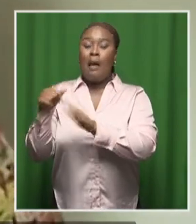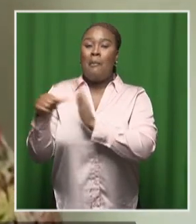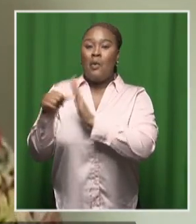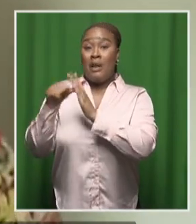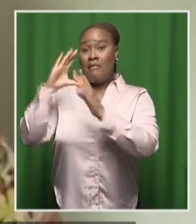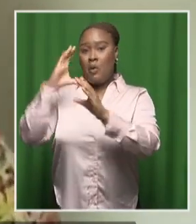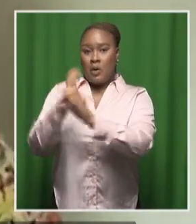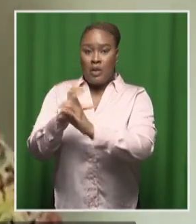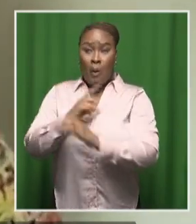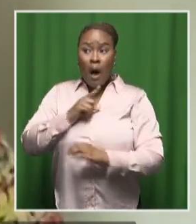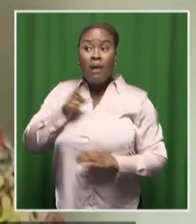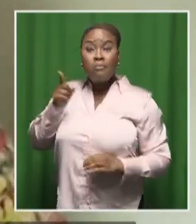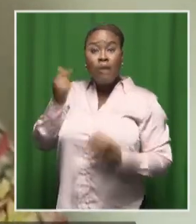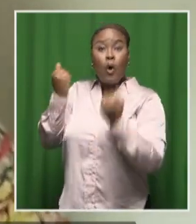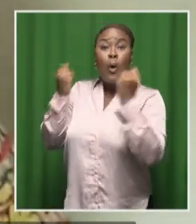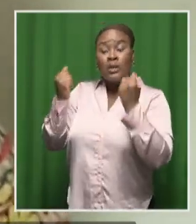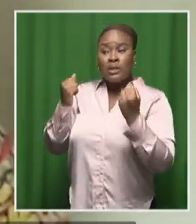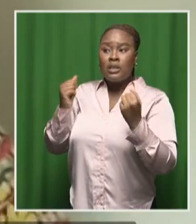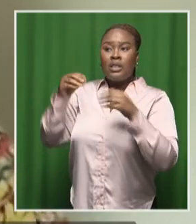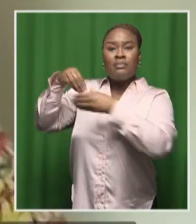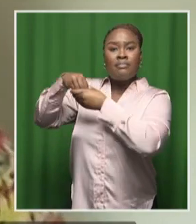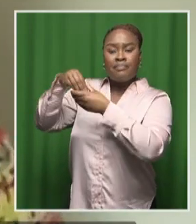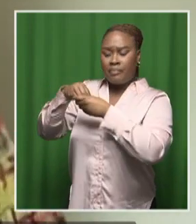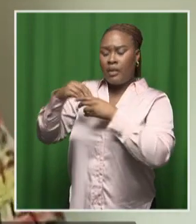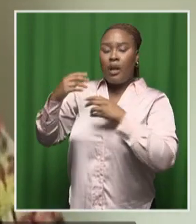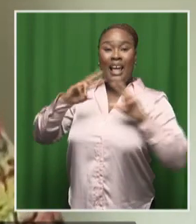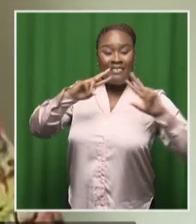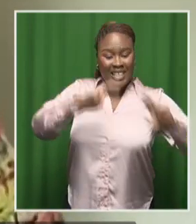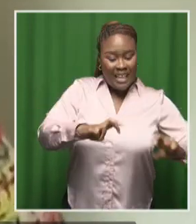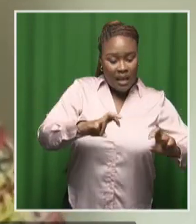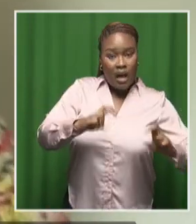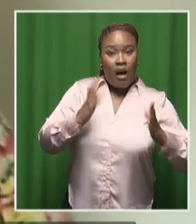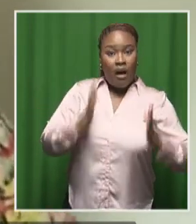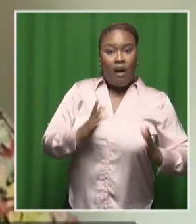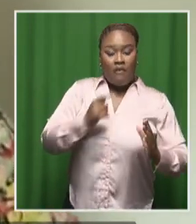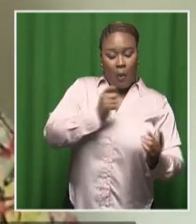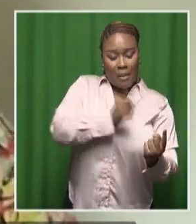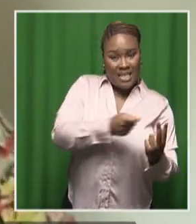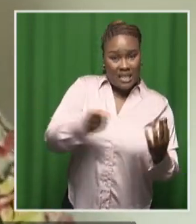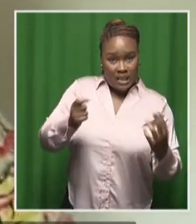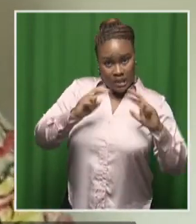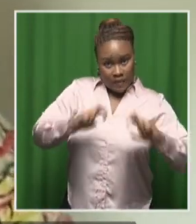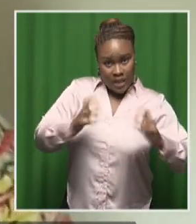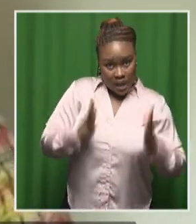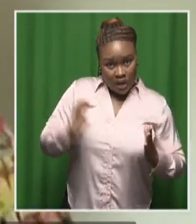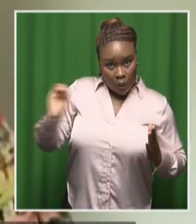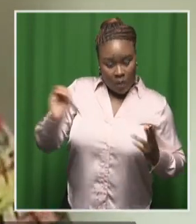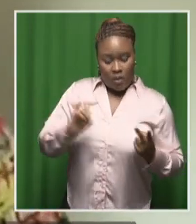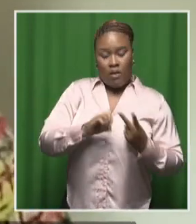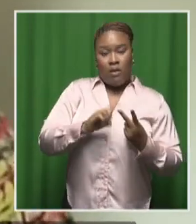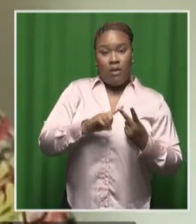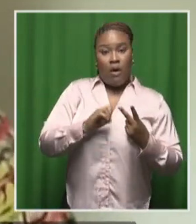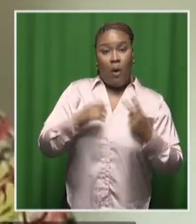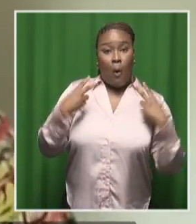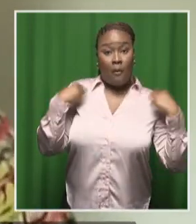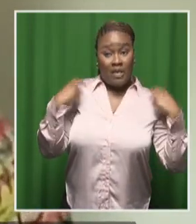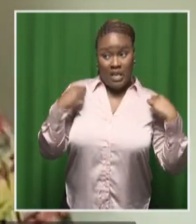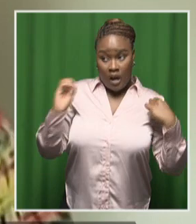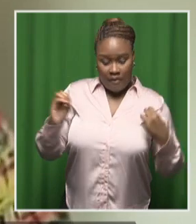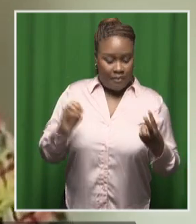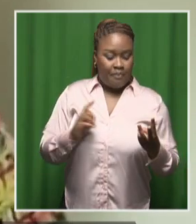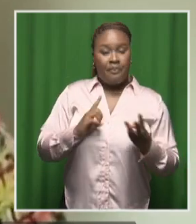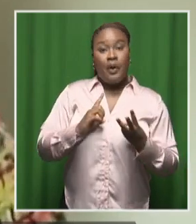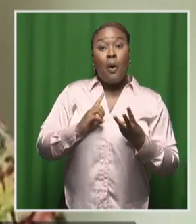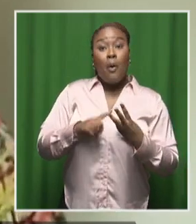have maintenance officers, we have maintenance investigators, and also the courts are also ensuring now that you have garnishee